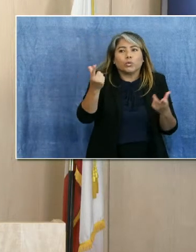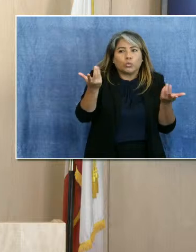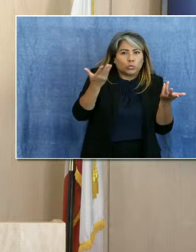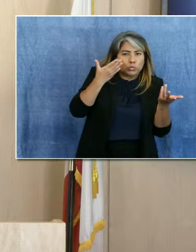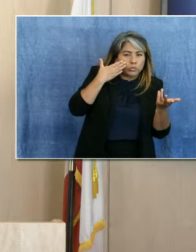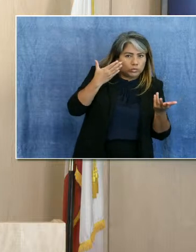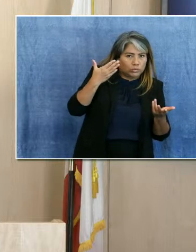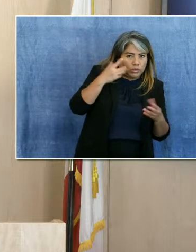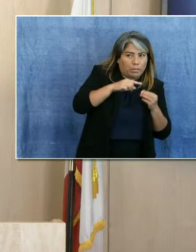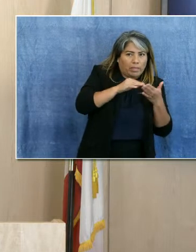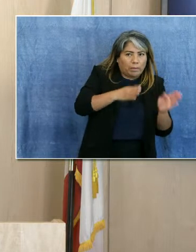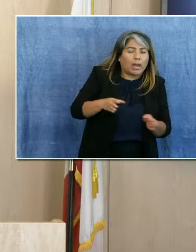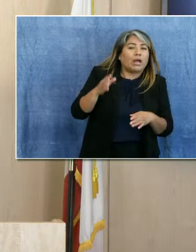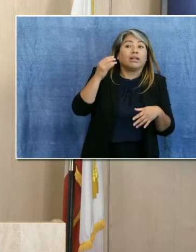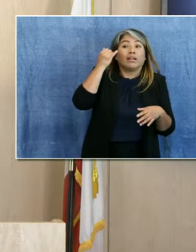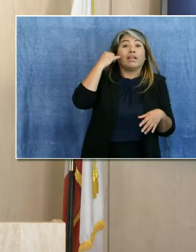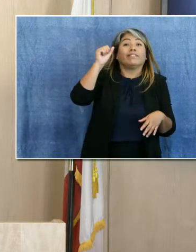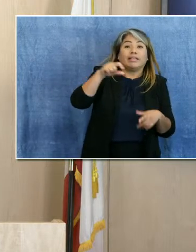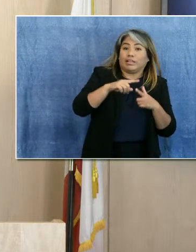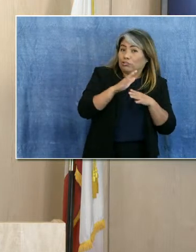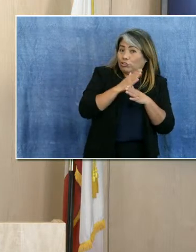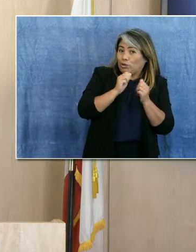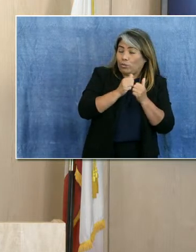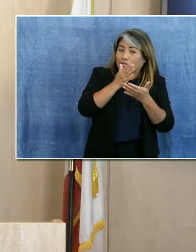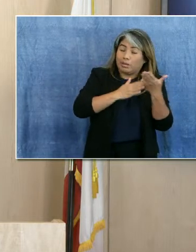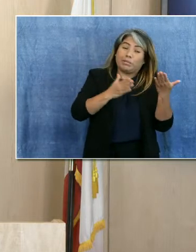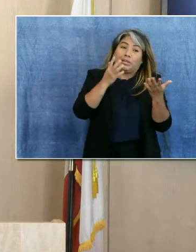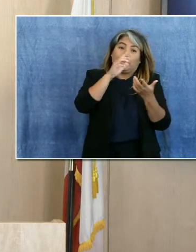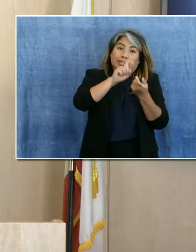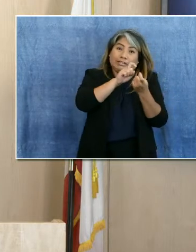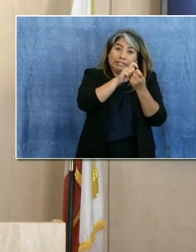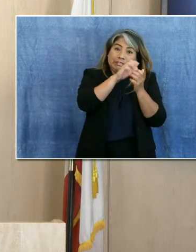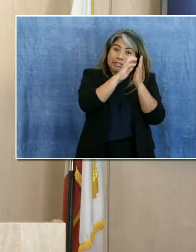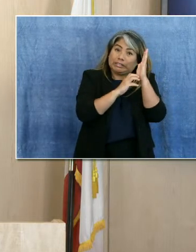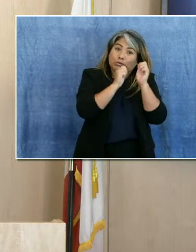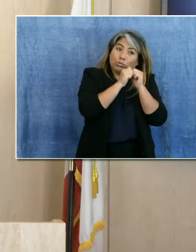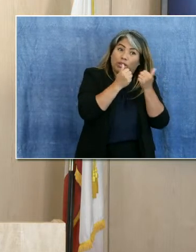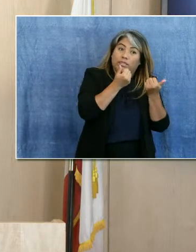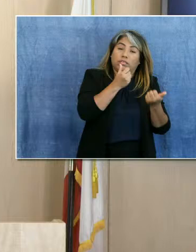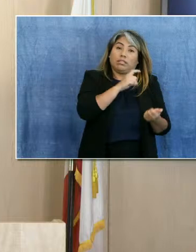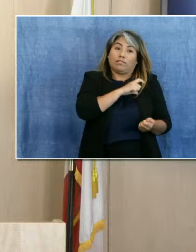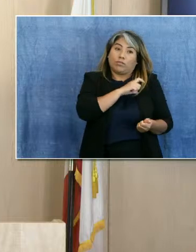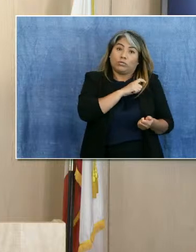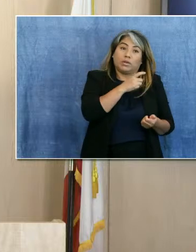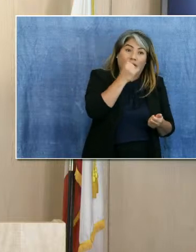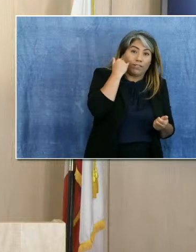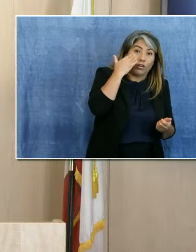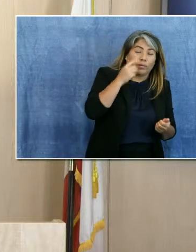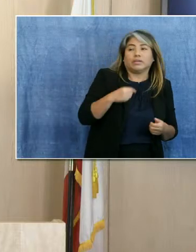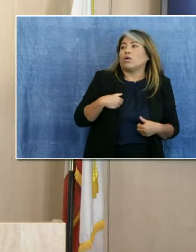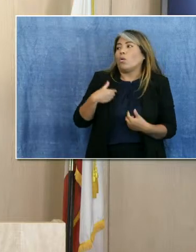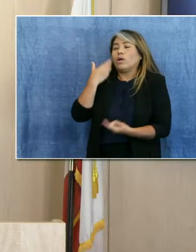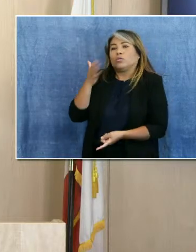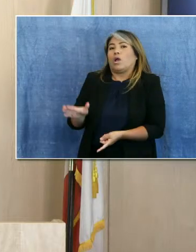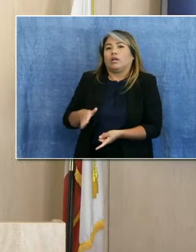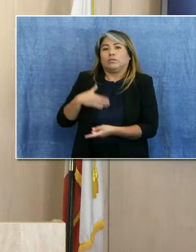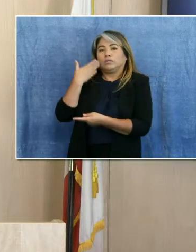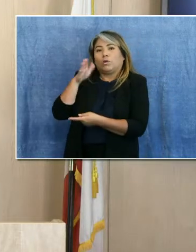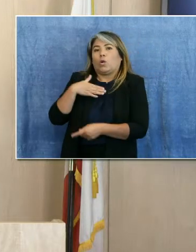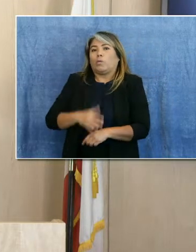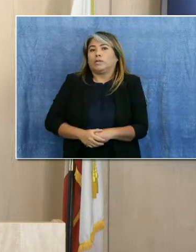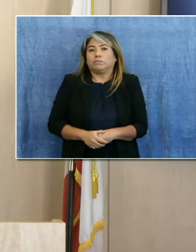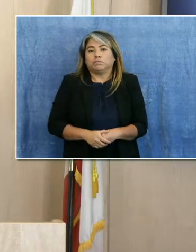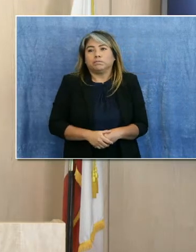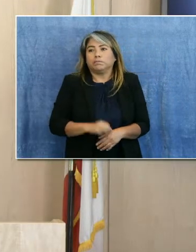of that plan at all and could share some of the details with enforcement, if you happen to know it. I do not.